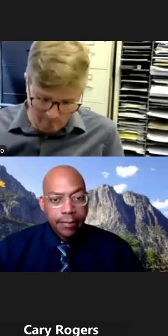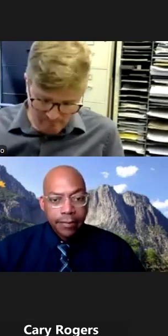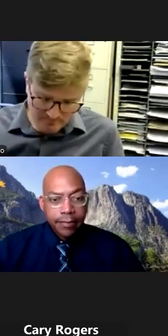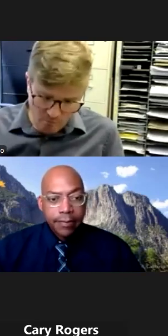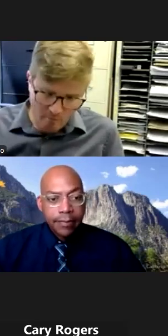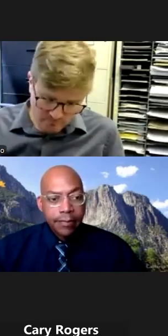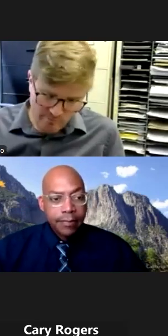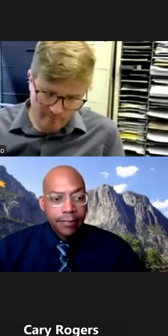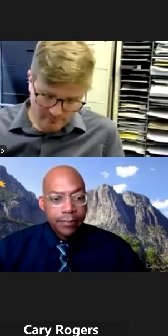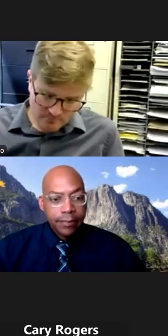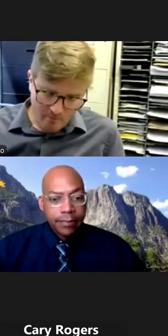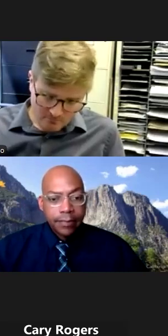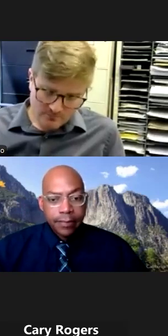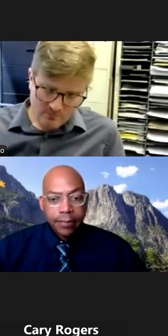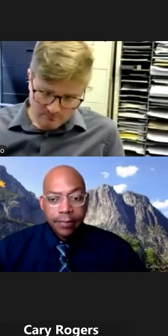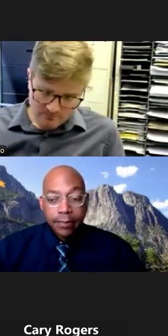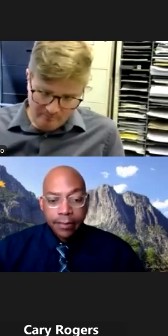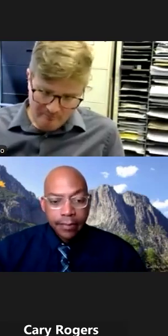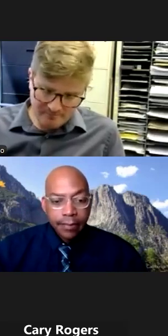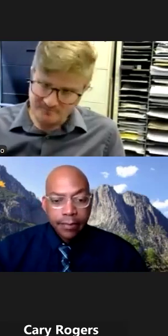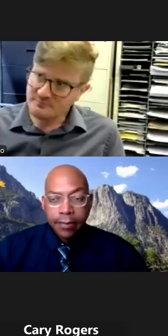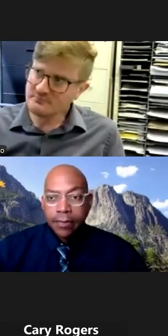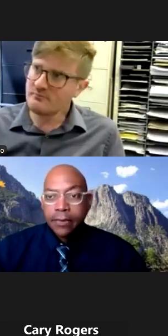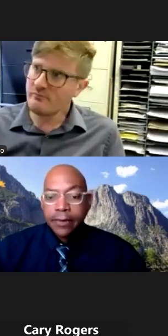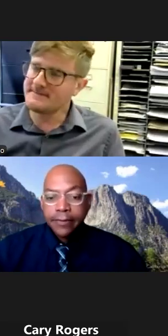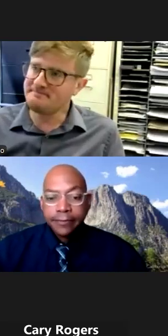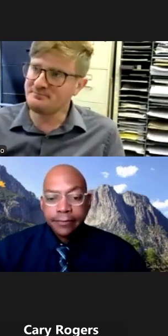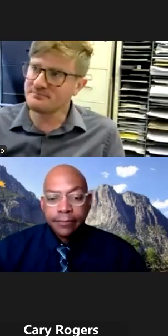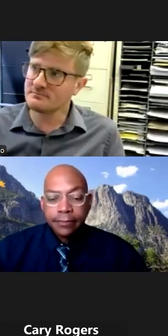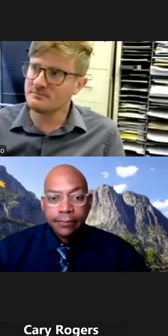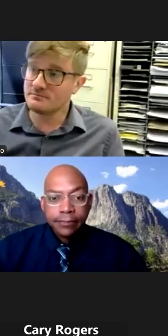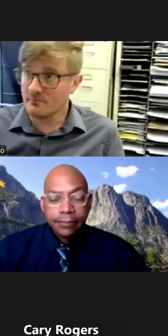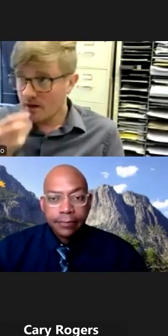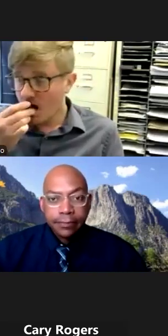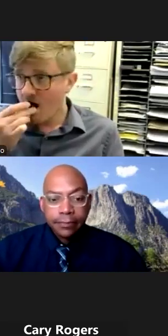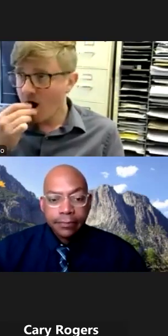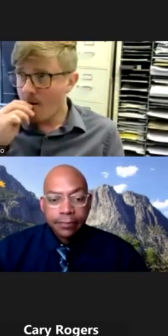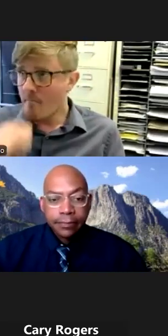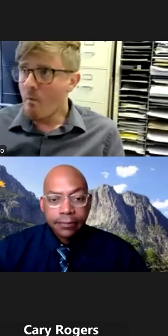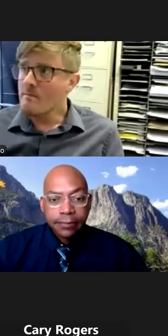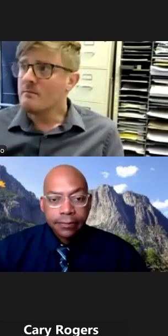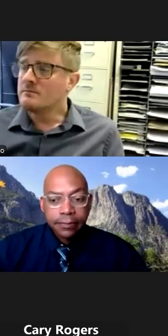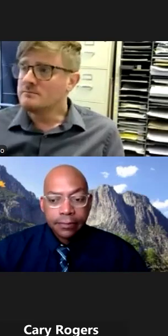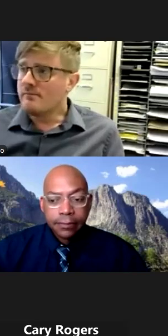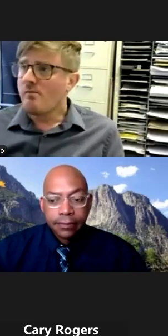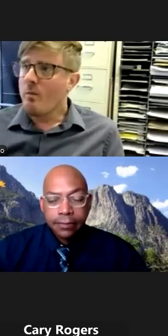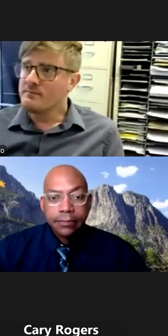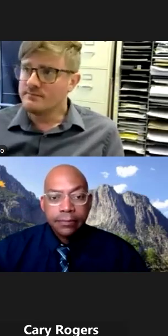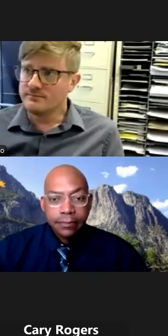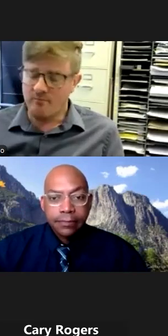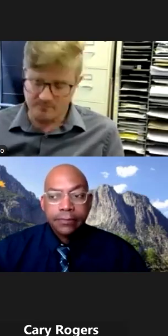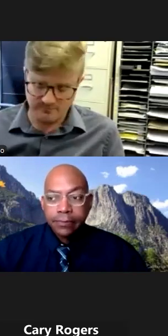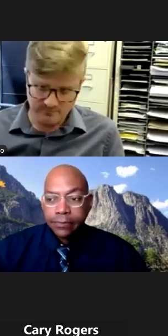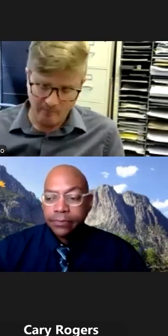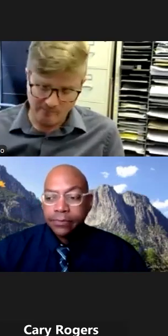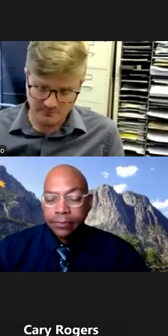think ensuring that it's the right information, updated information, so people feel confident and like it's worth their time to look at it and